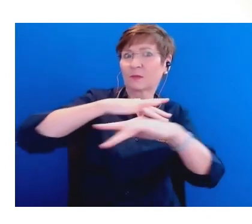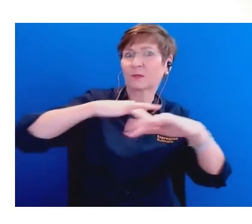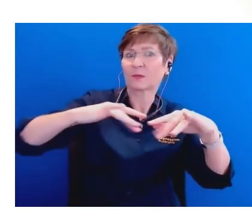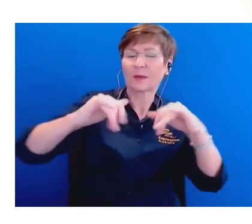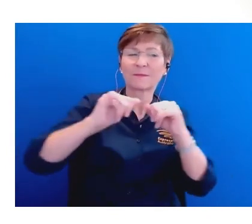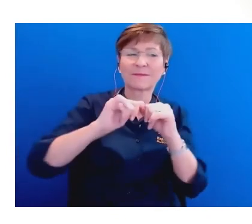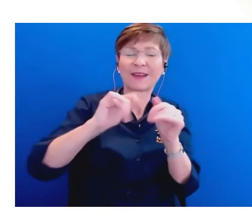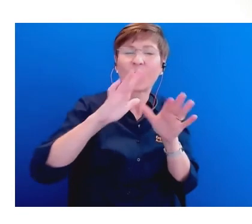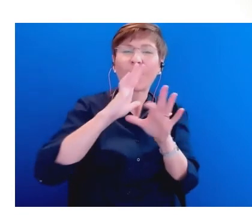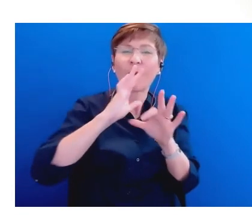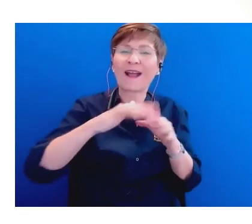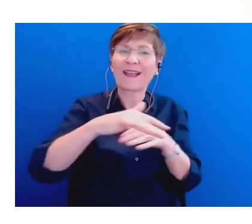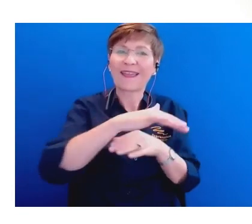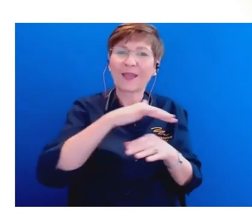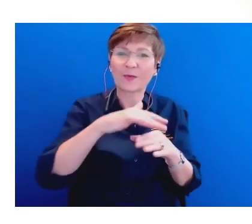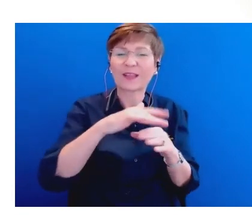communication.